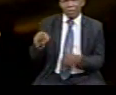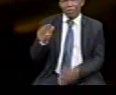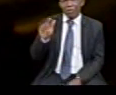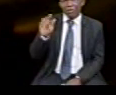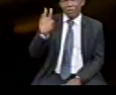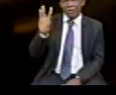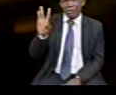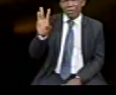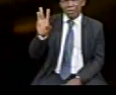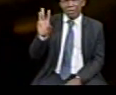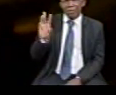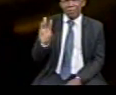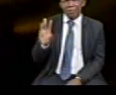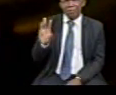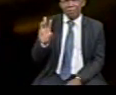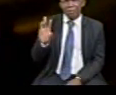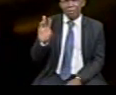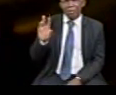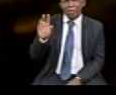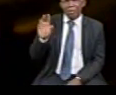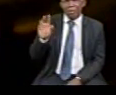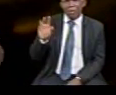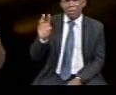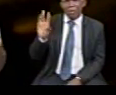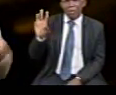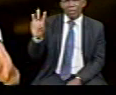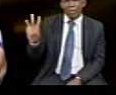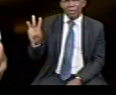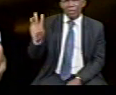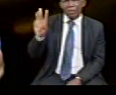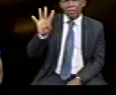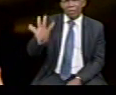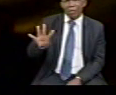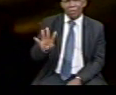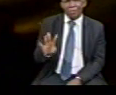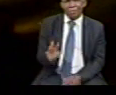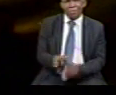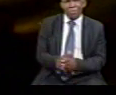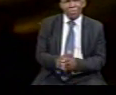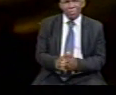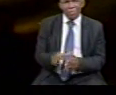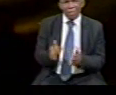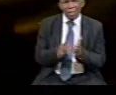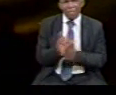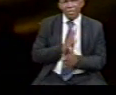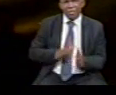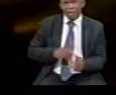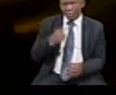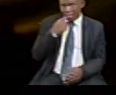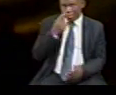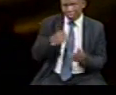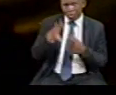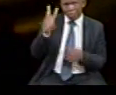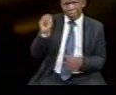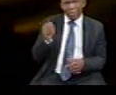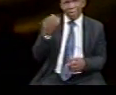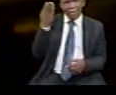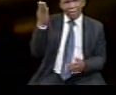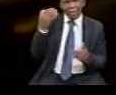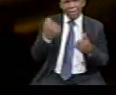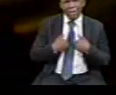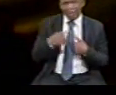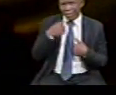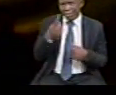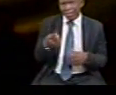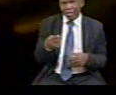64. Matthew 26, verse 64. And Jesus said unto him, thou hast